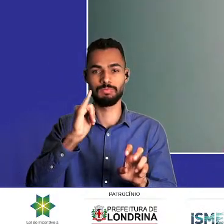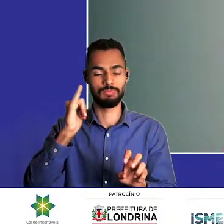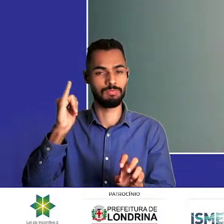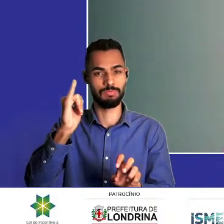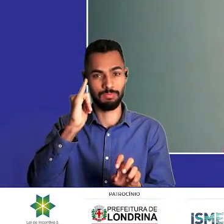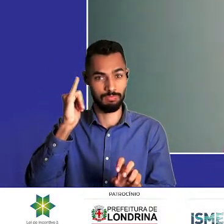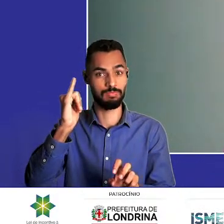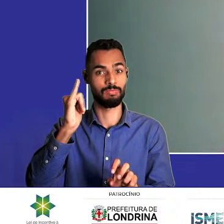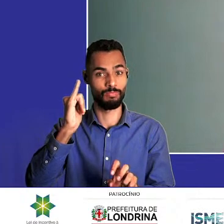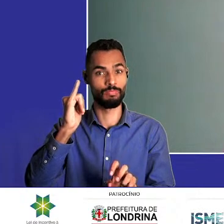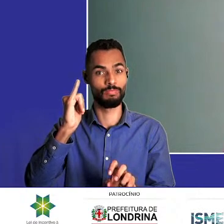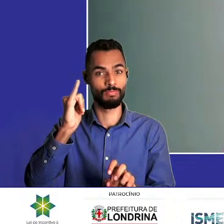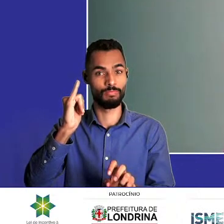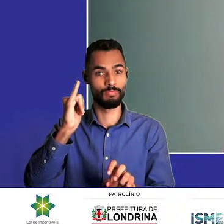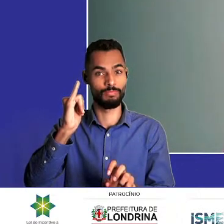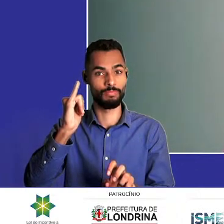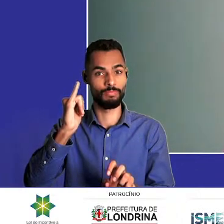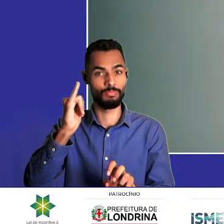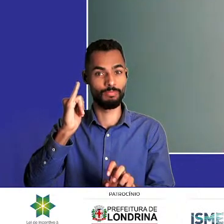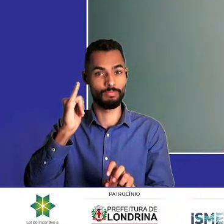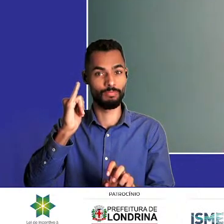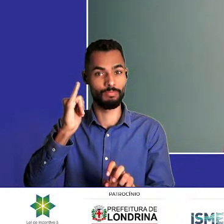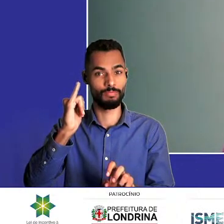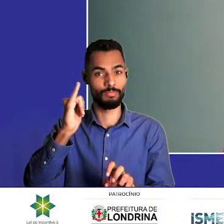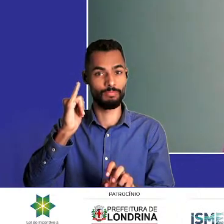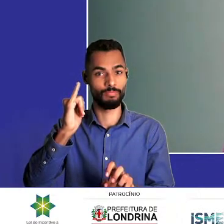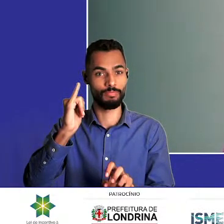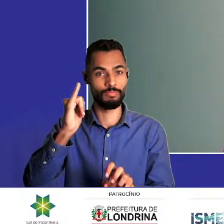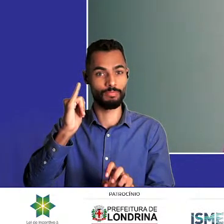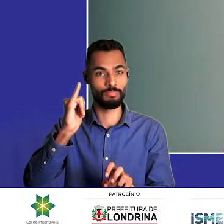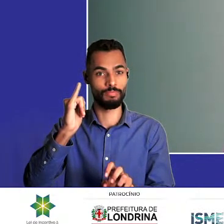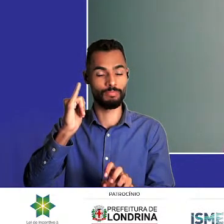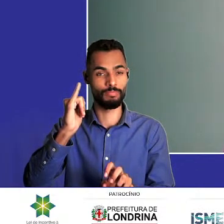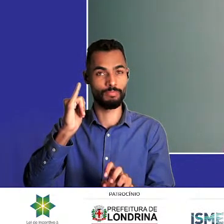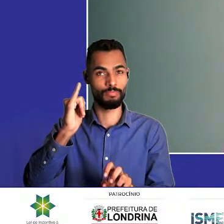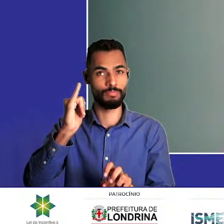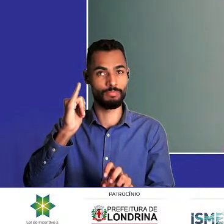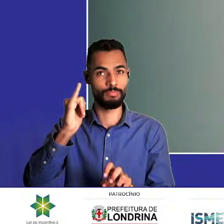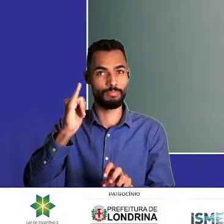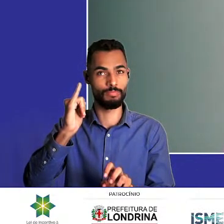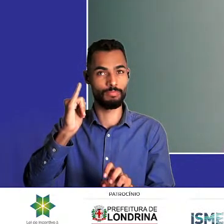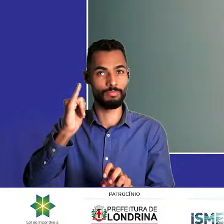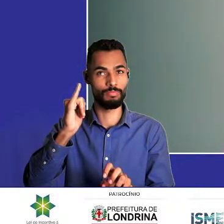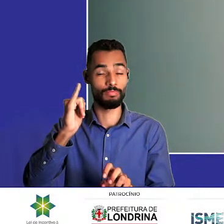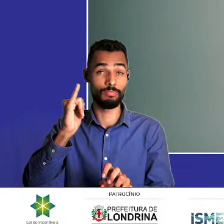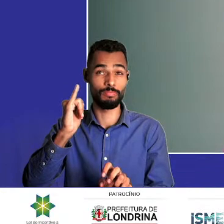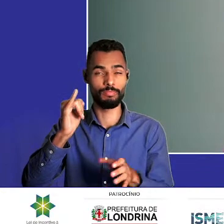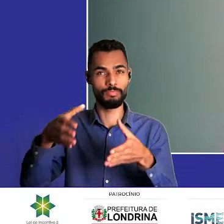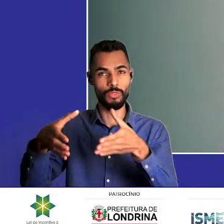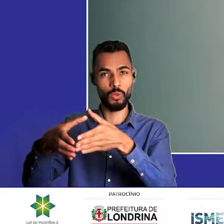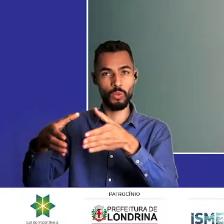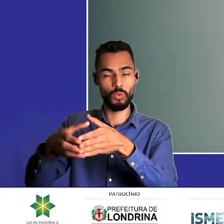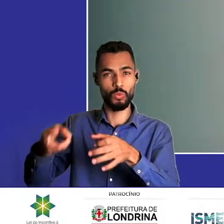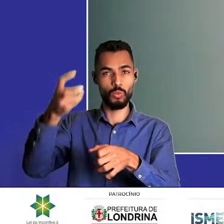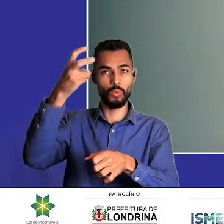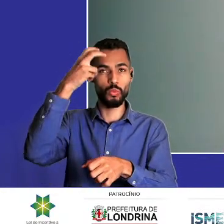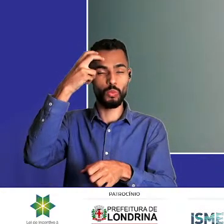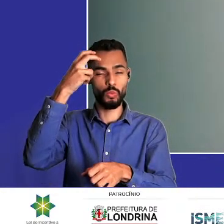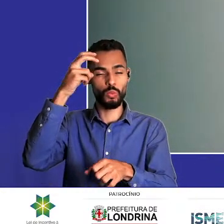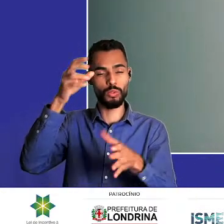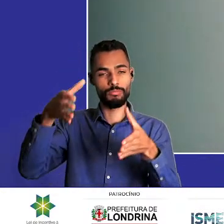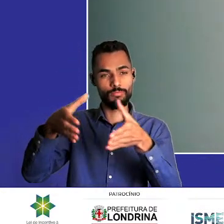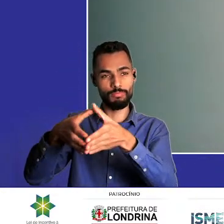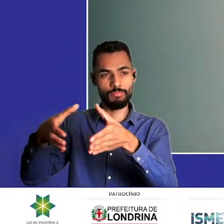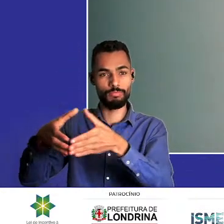Department of Culture of Paraná State, the Municipal Department of Culture, the State